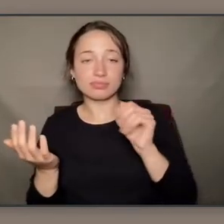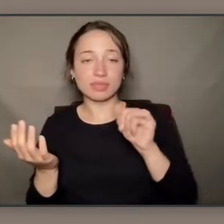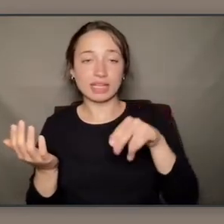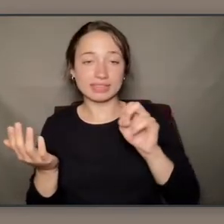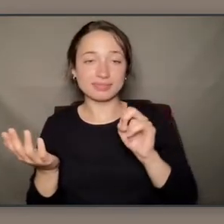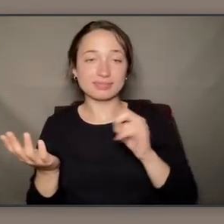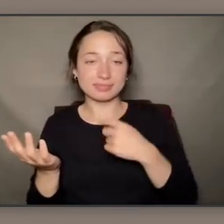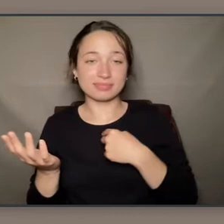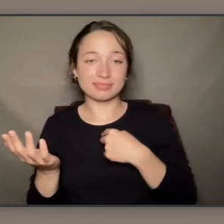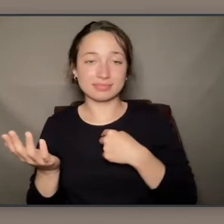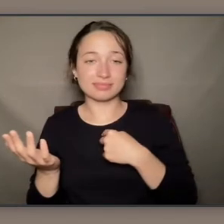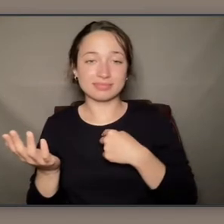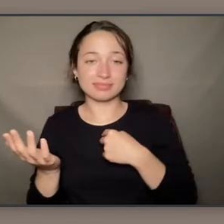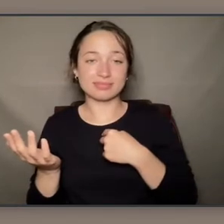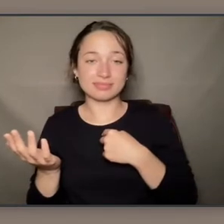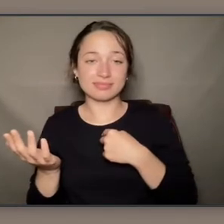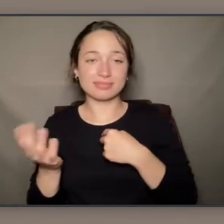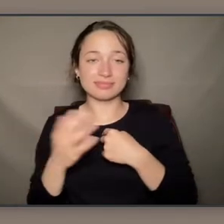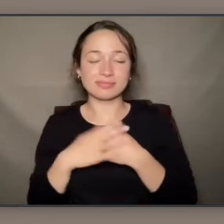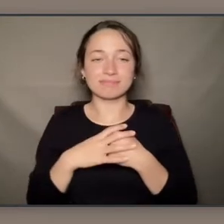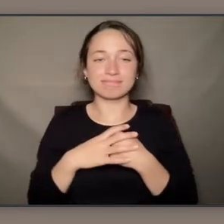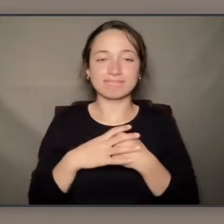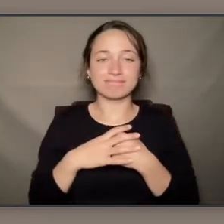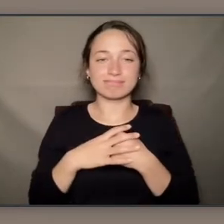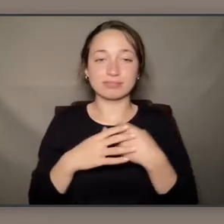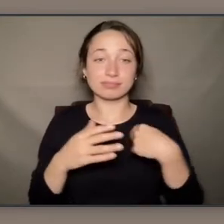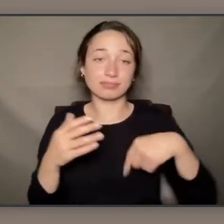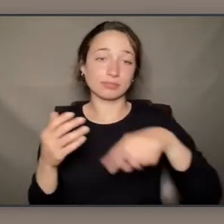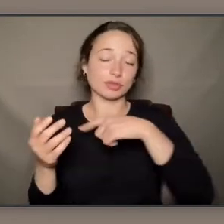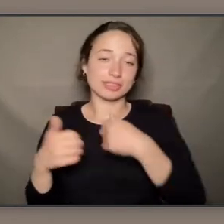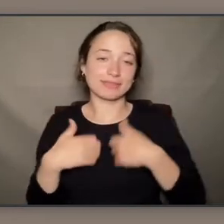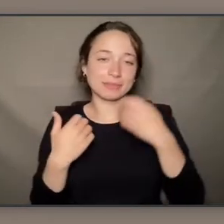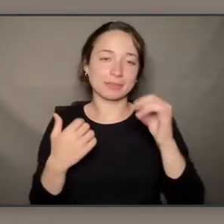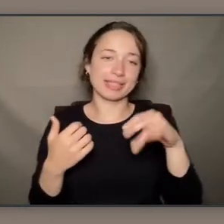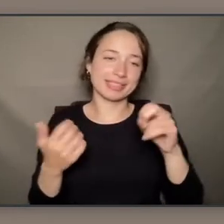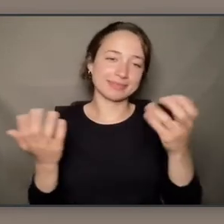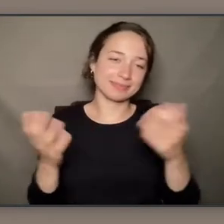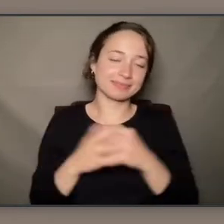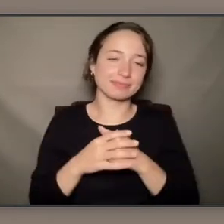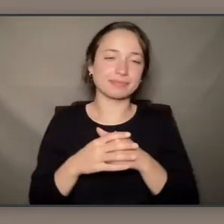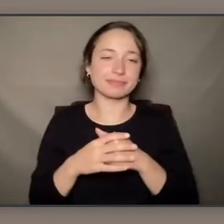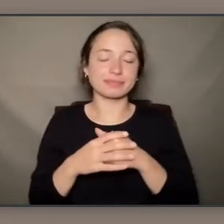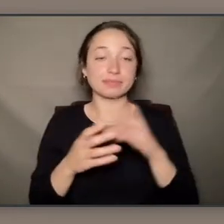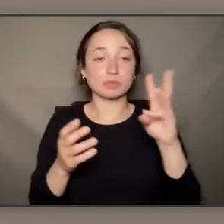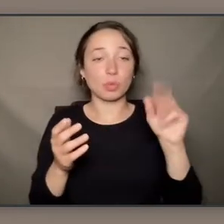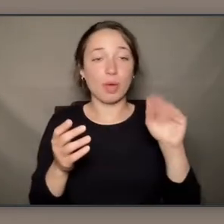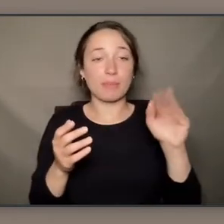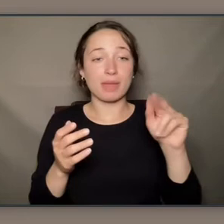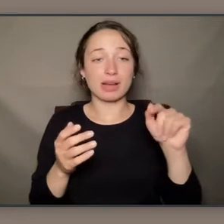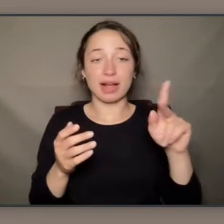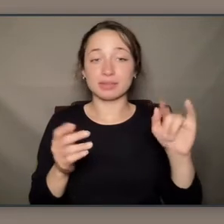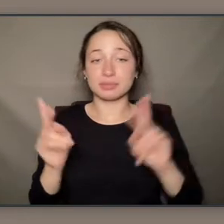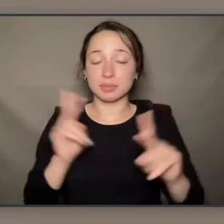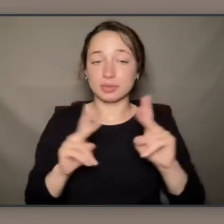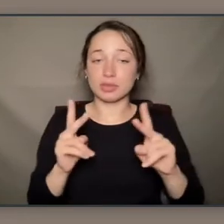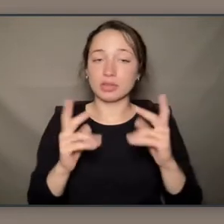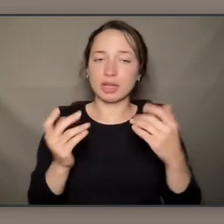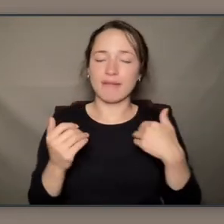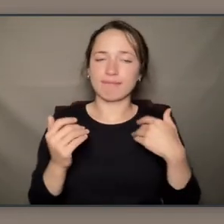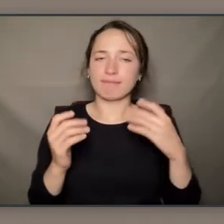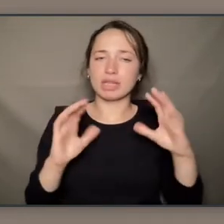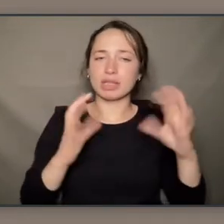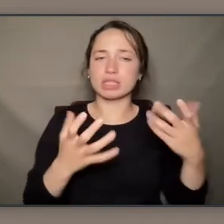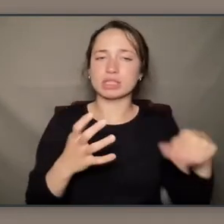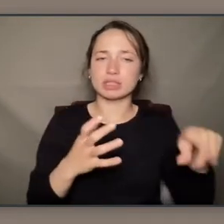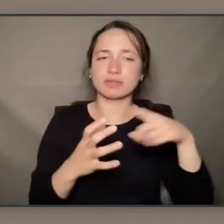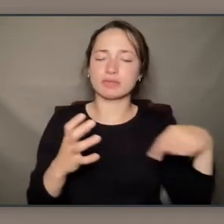living in Maine, I guess we're all living in Maine, there's Wabanaki people, which is